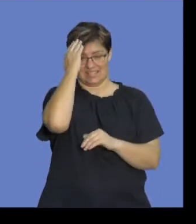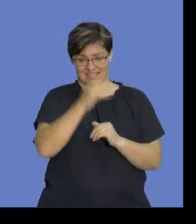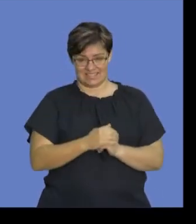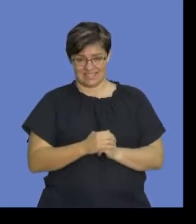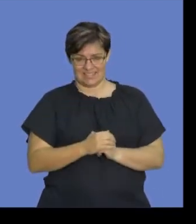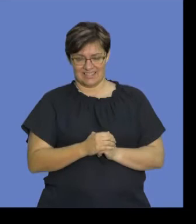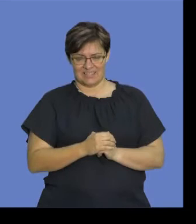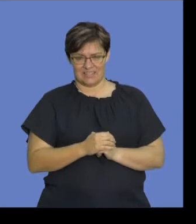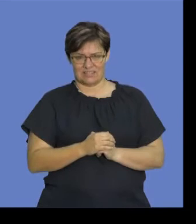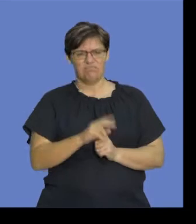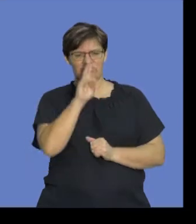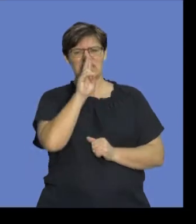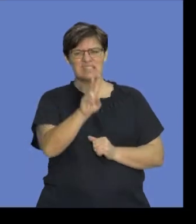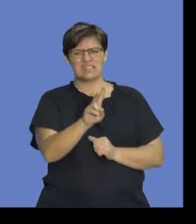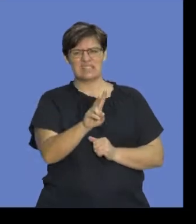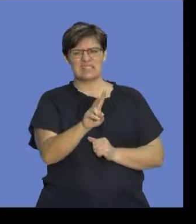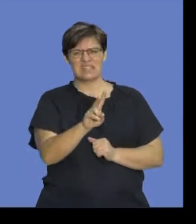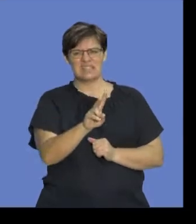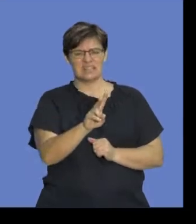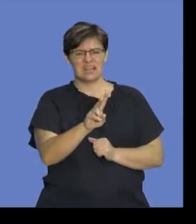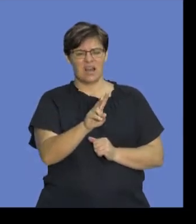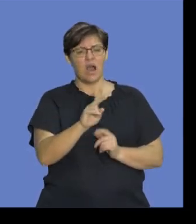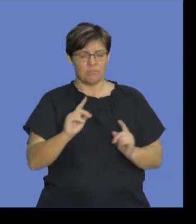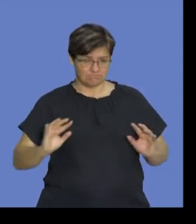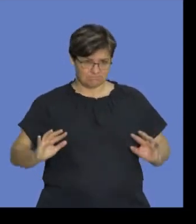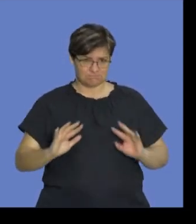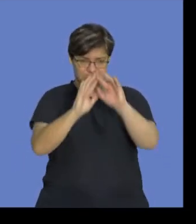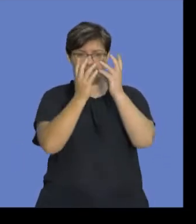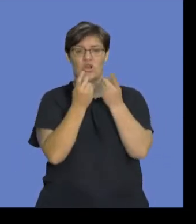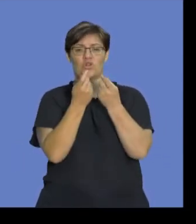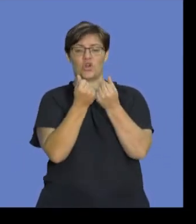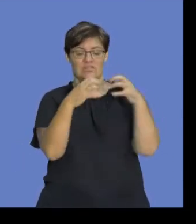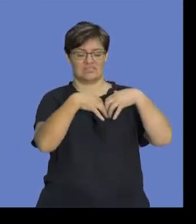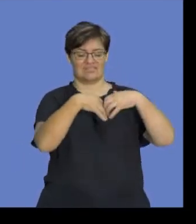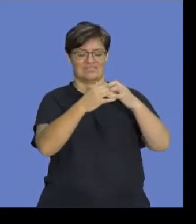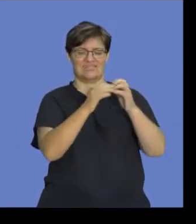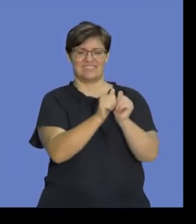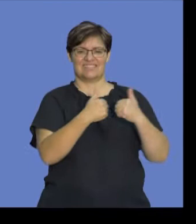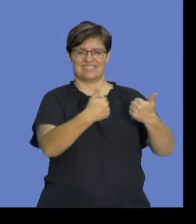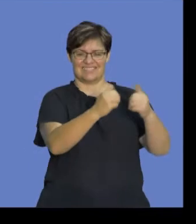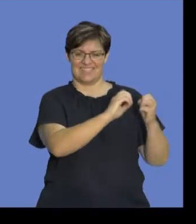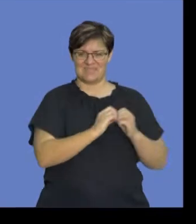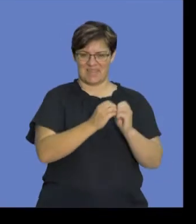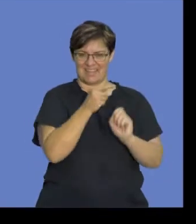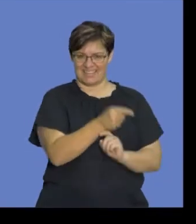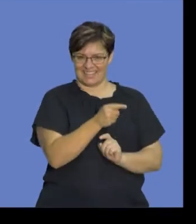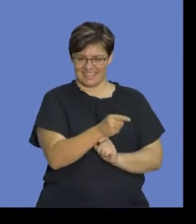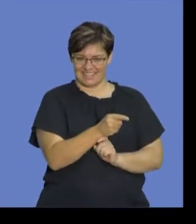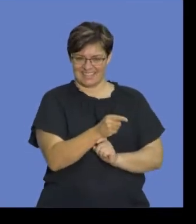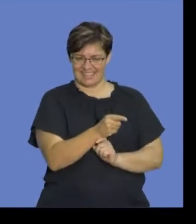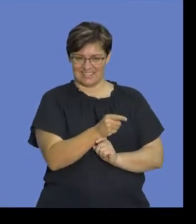factory overheads. So clearly you can see that these are the costs that go into